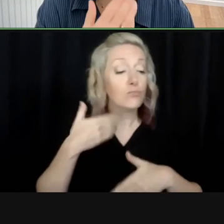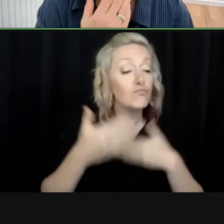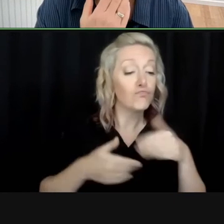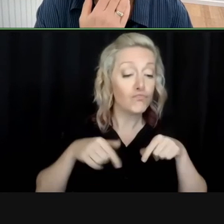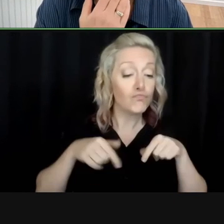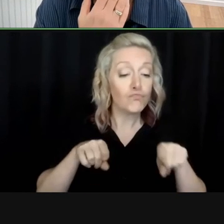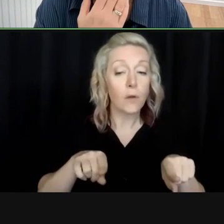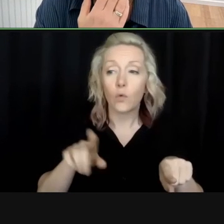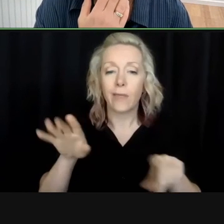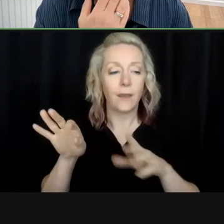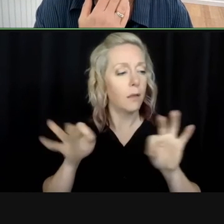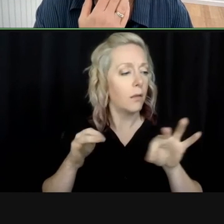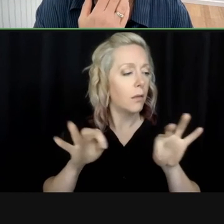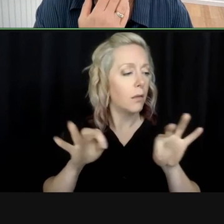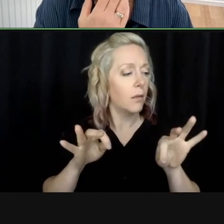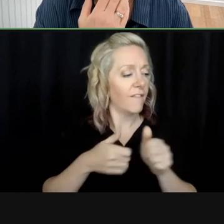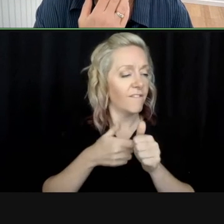is.